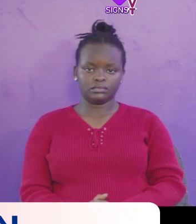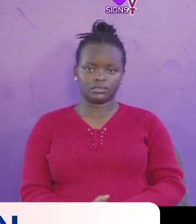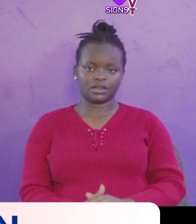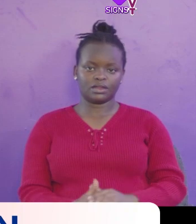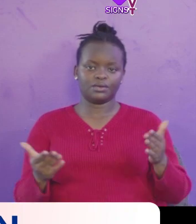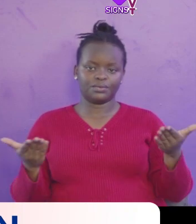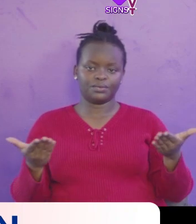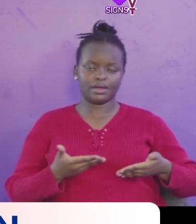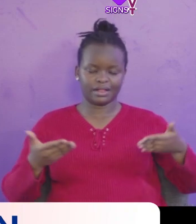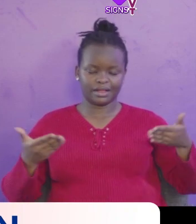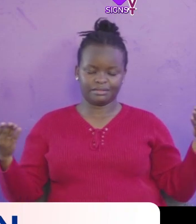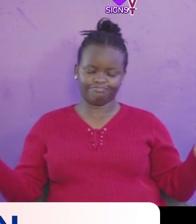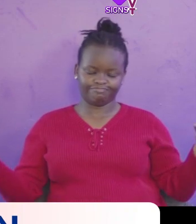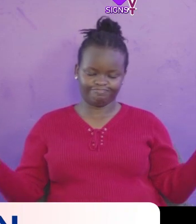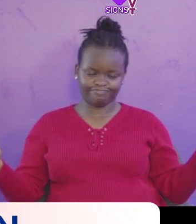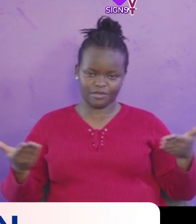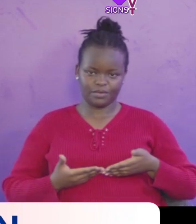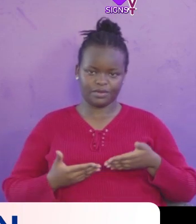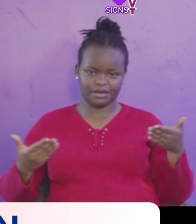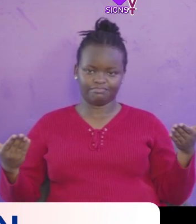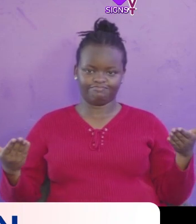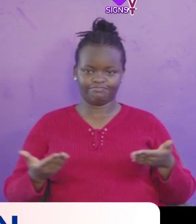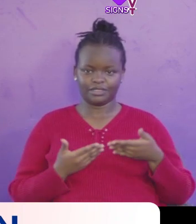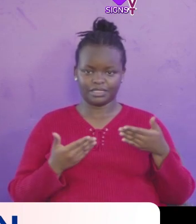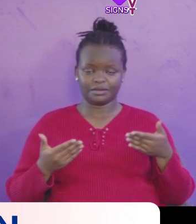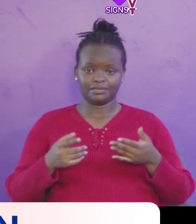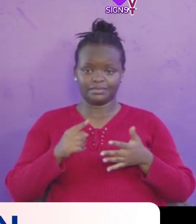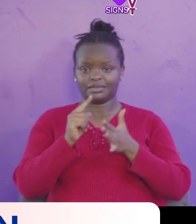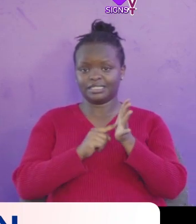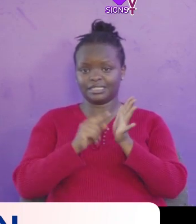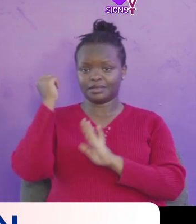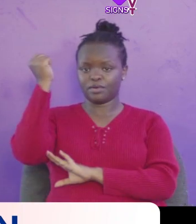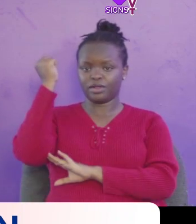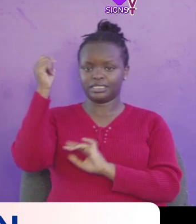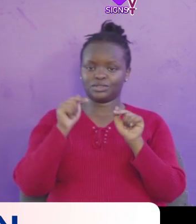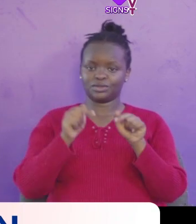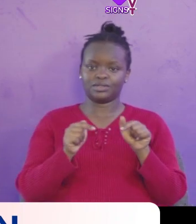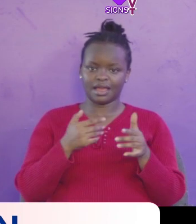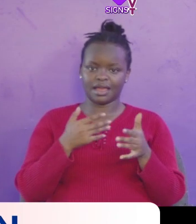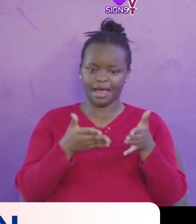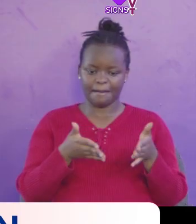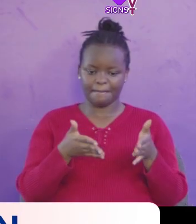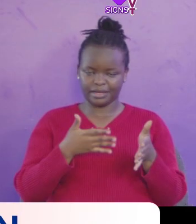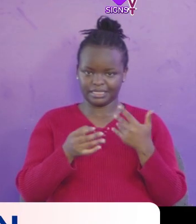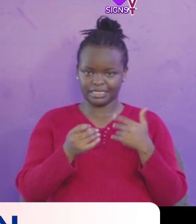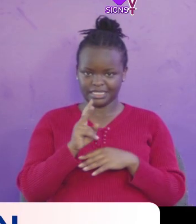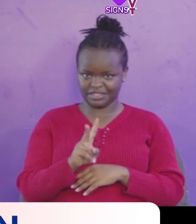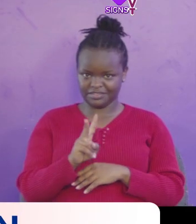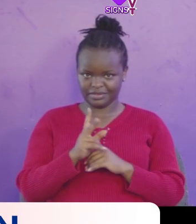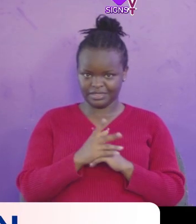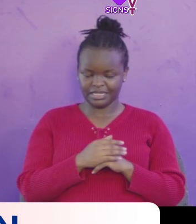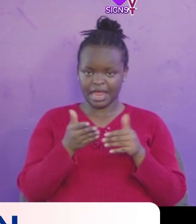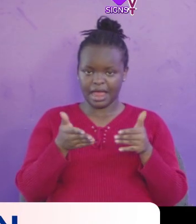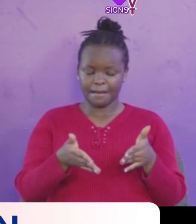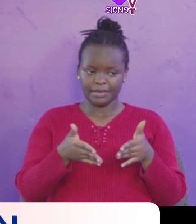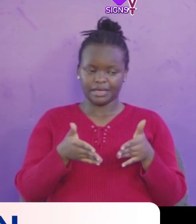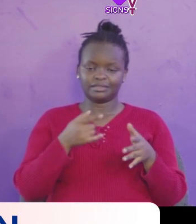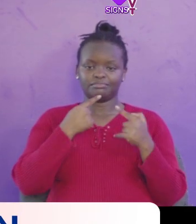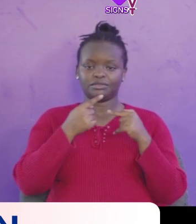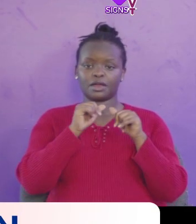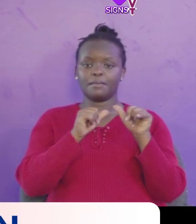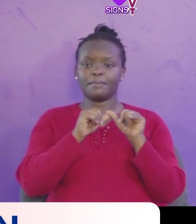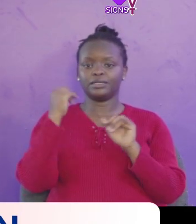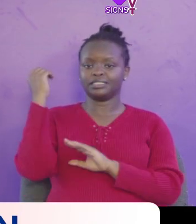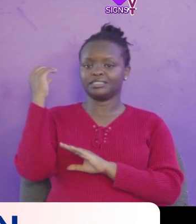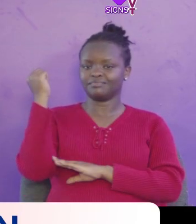Welcome, karibu sana, karibu sana. This is Politics Today hapa Science TV. Hapa tunachapa siasa. Happy